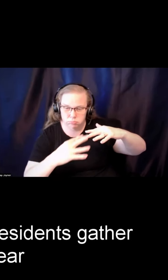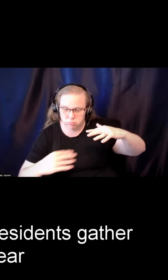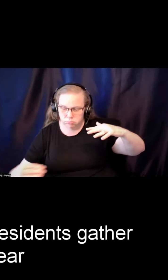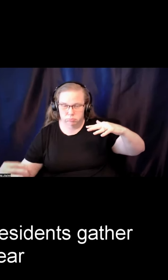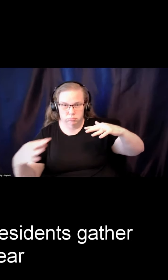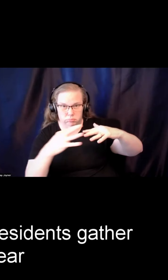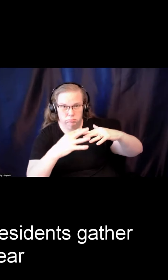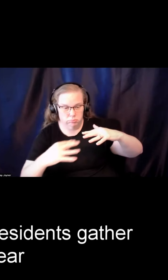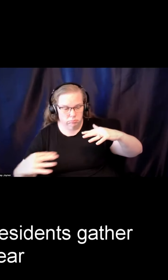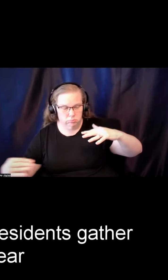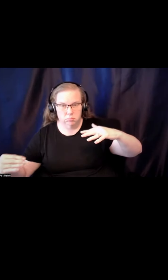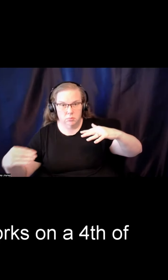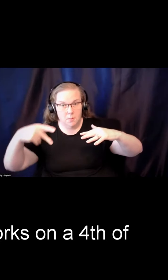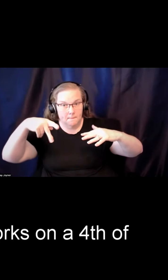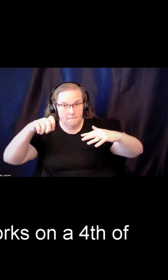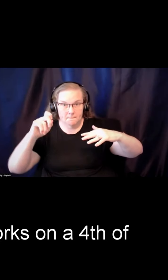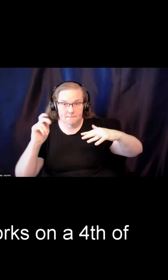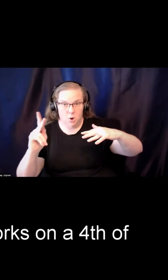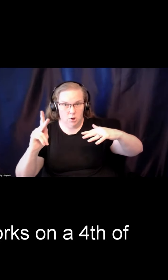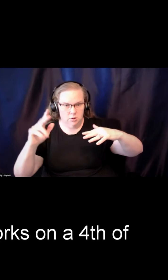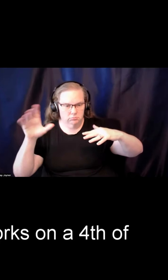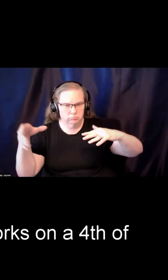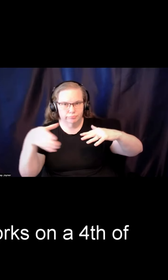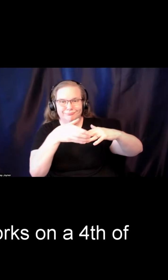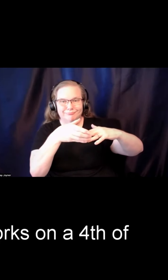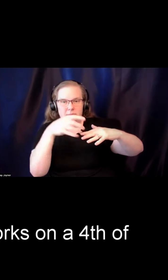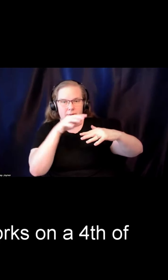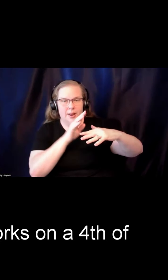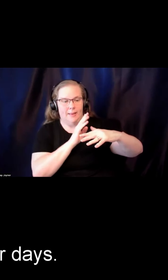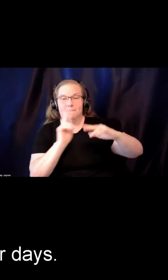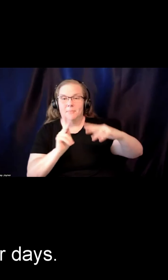where residents gather every year to watch their fireworks